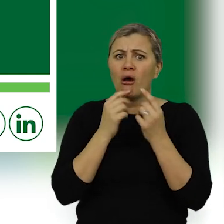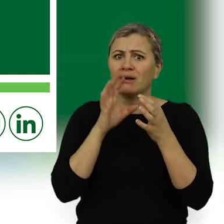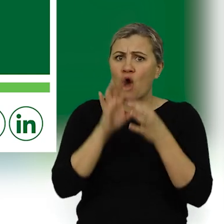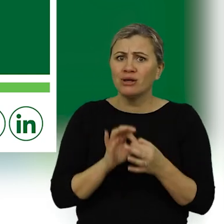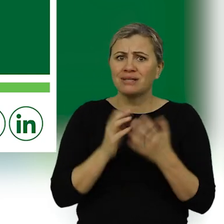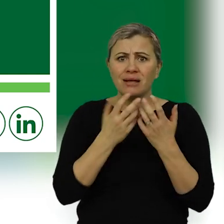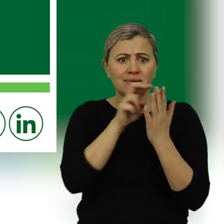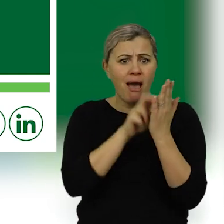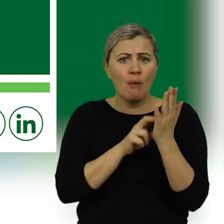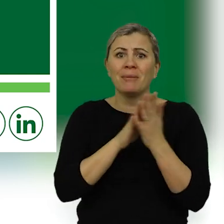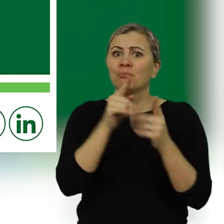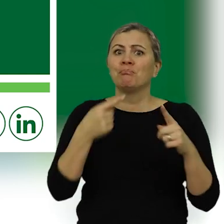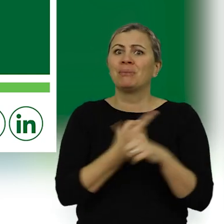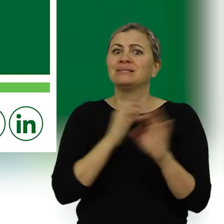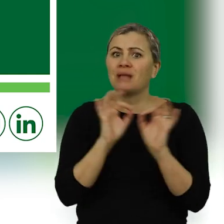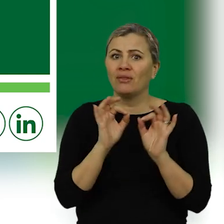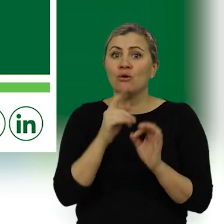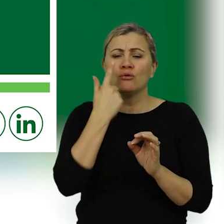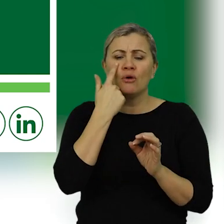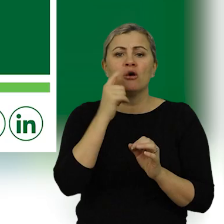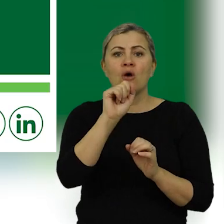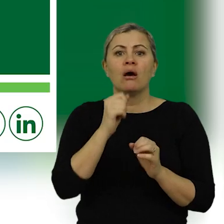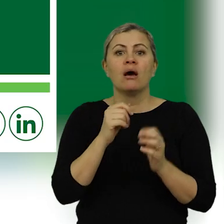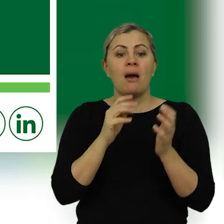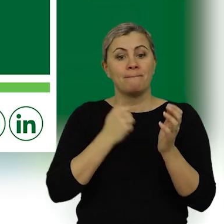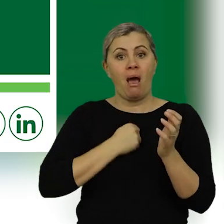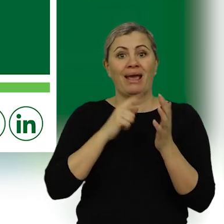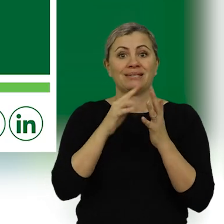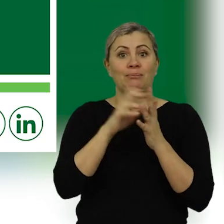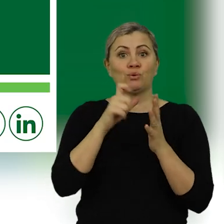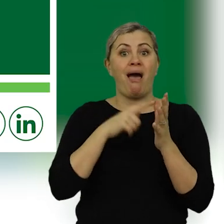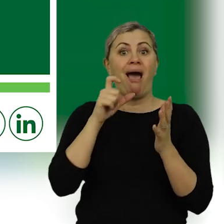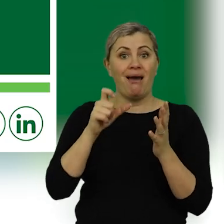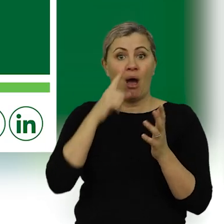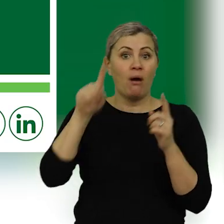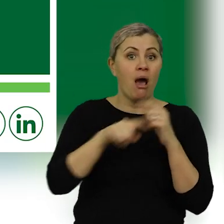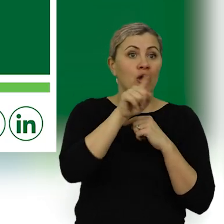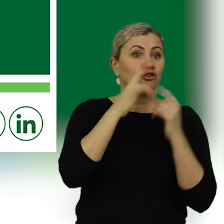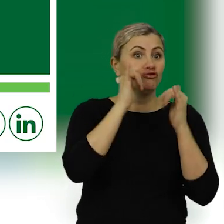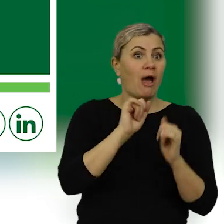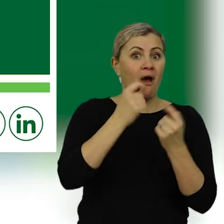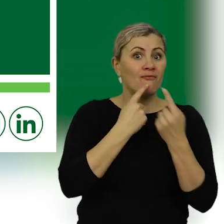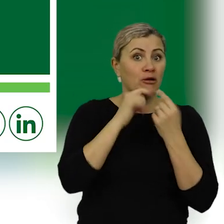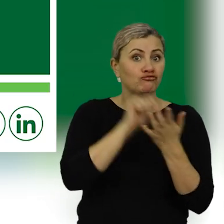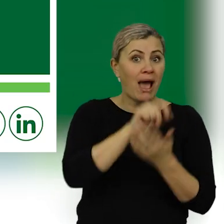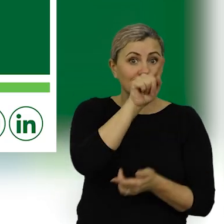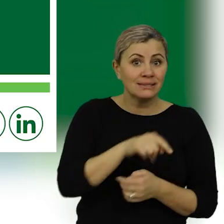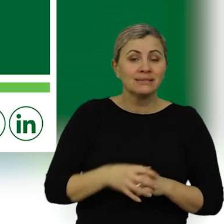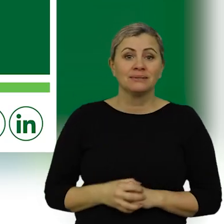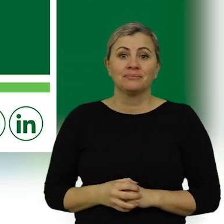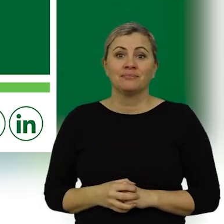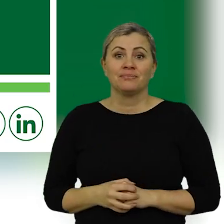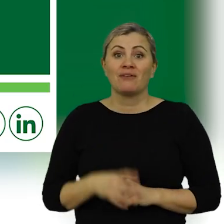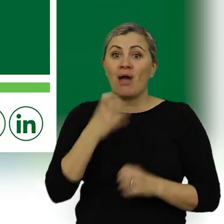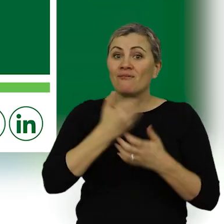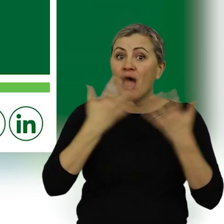so you don't miss out. You can check your details at any time by logging into your My EWC account. And if you have any